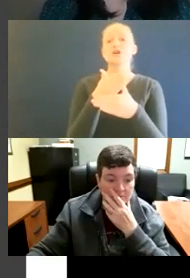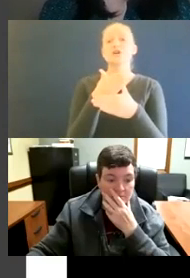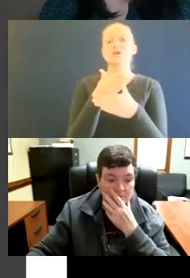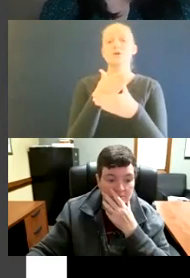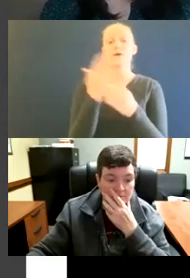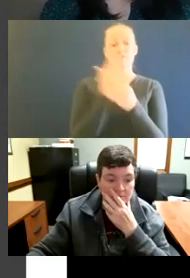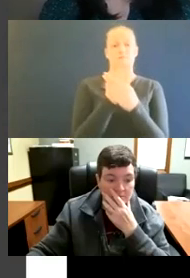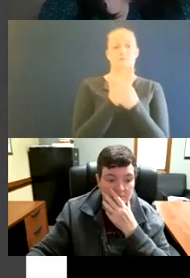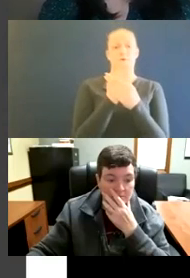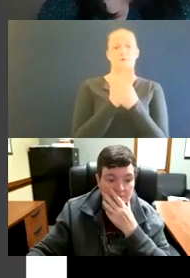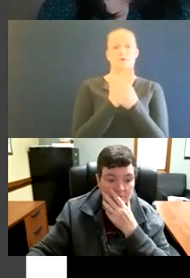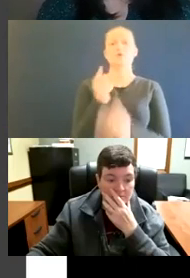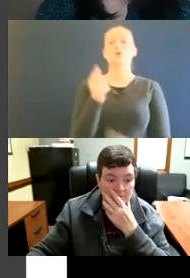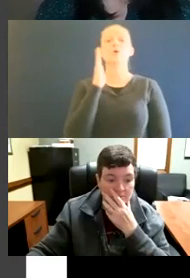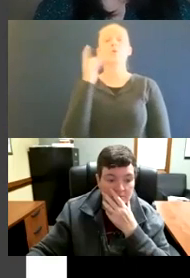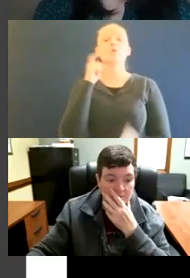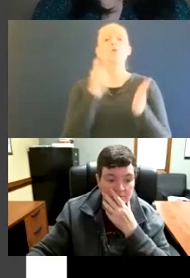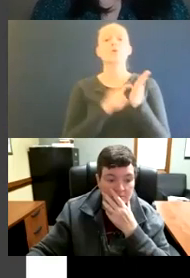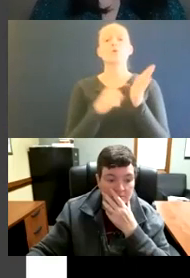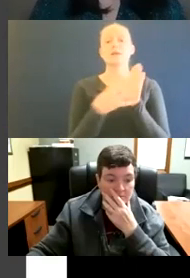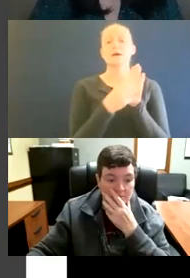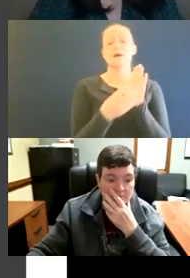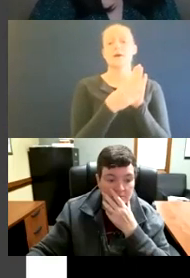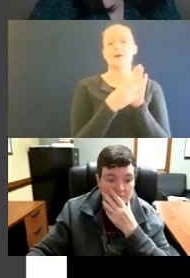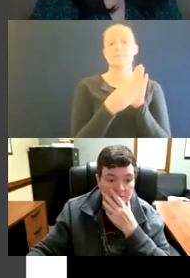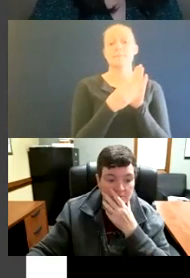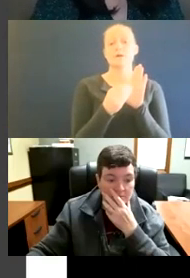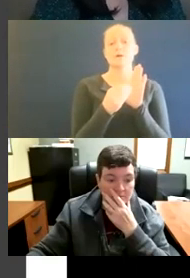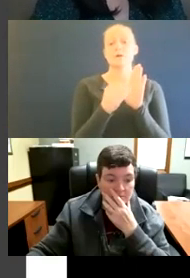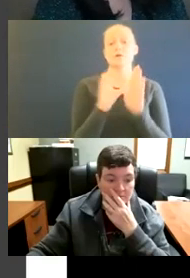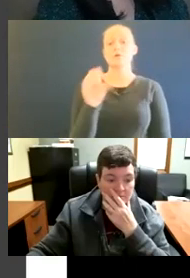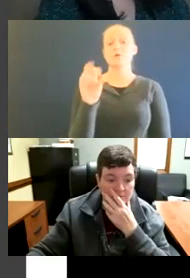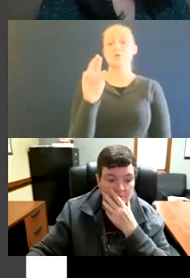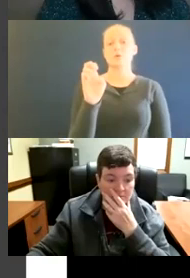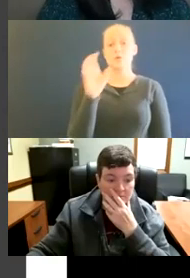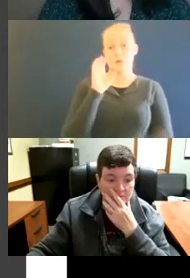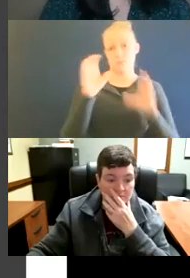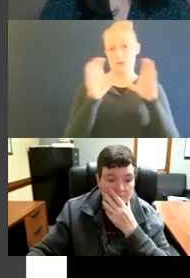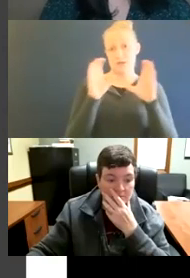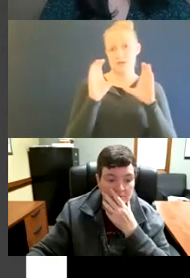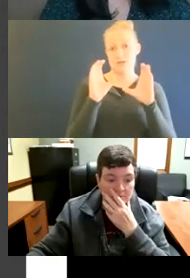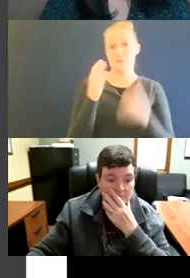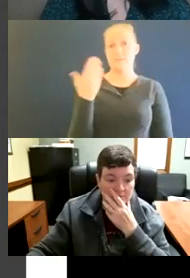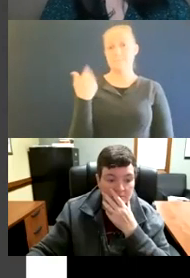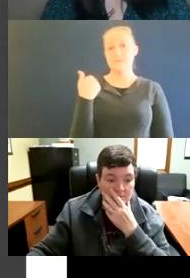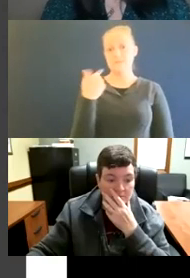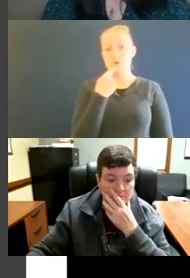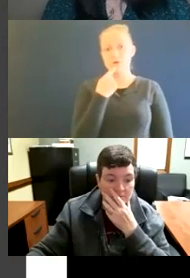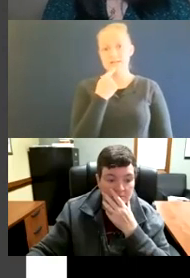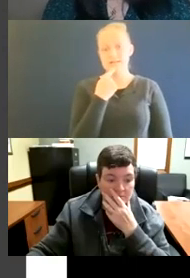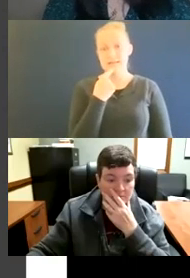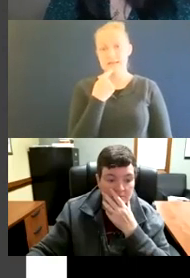notice in there is a copy of the core communication board that Monica referred to and you saw in some of the